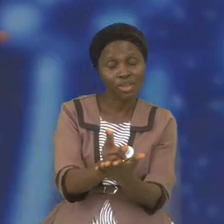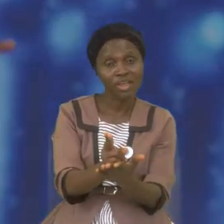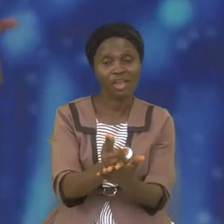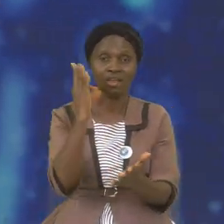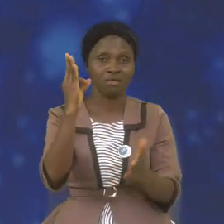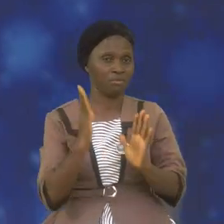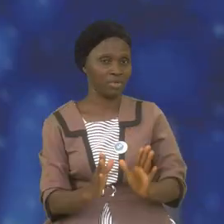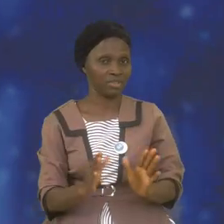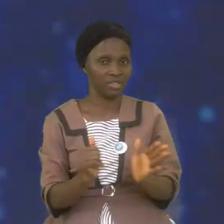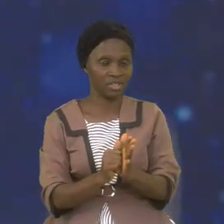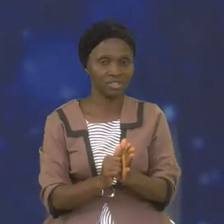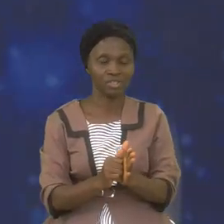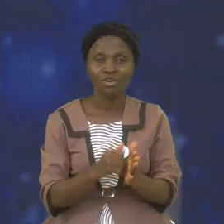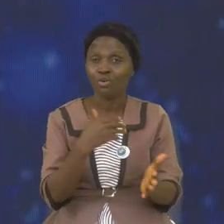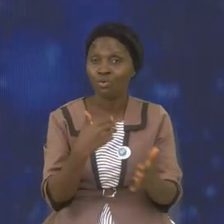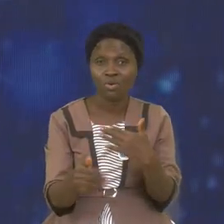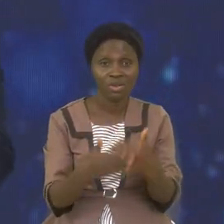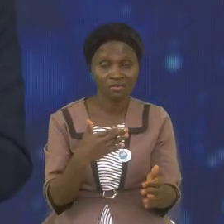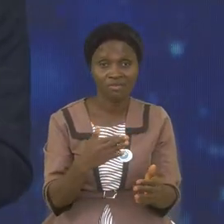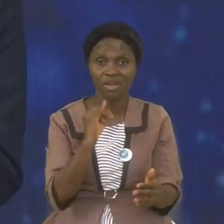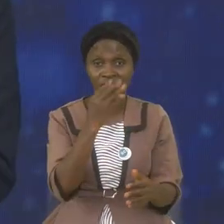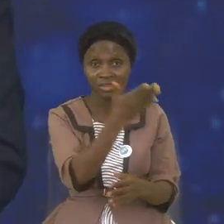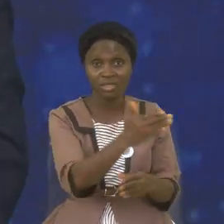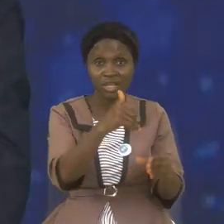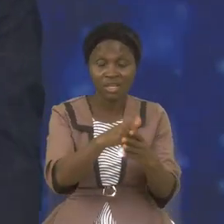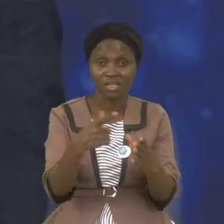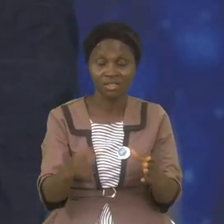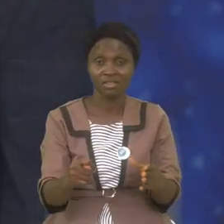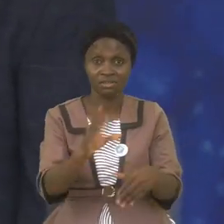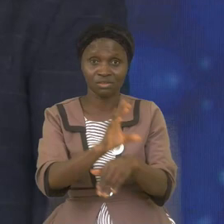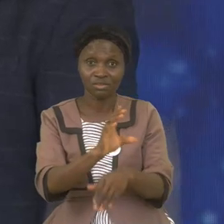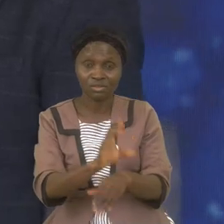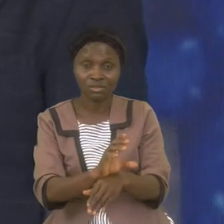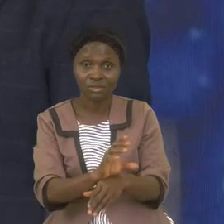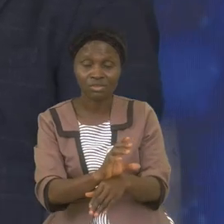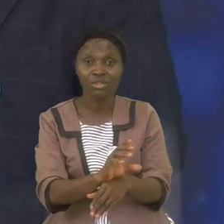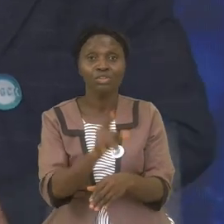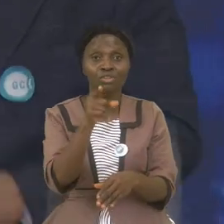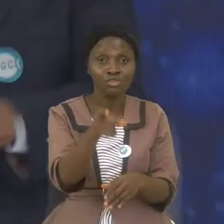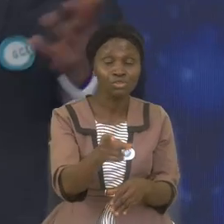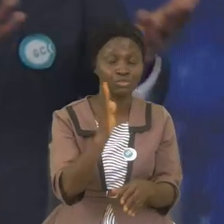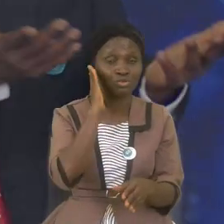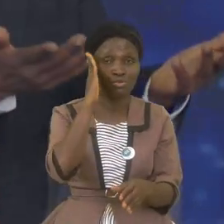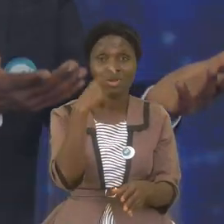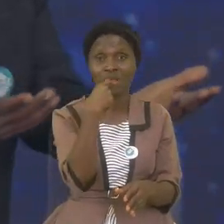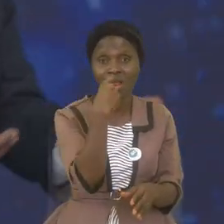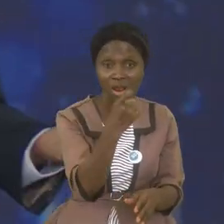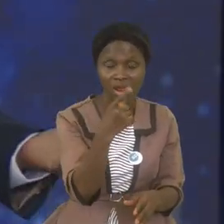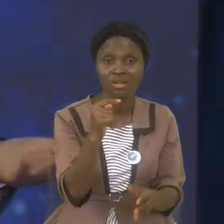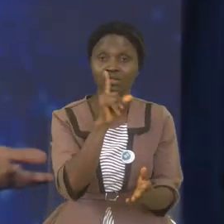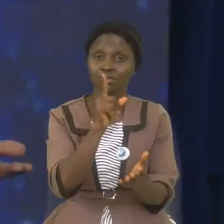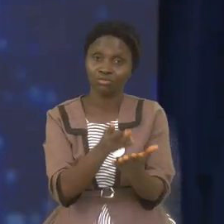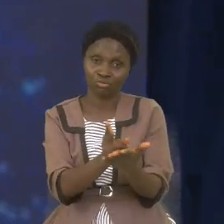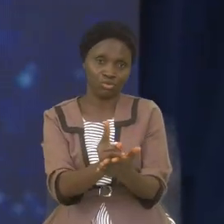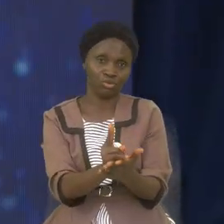there in the congregation, in your congregation or not, you will say the truth. And so he said,